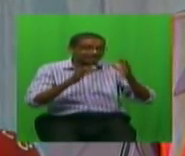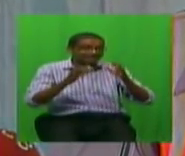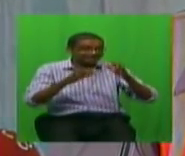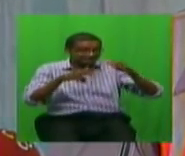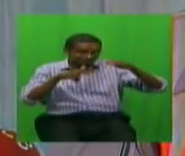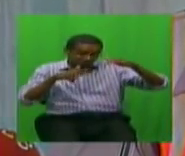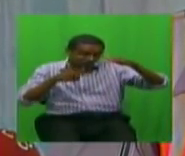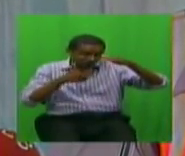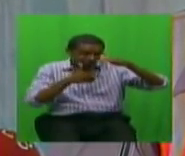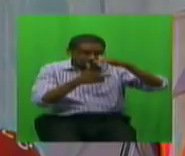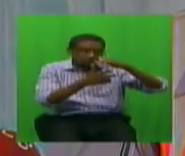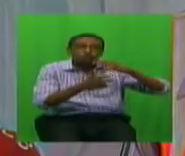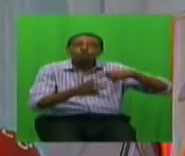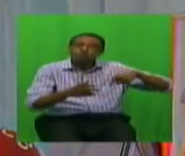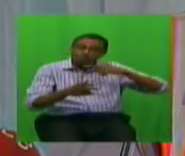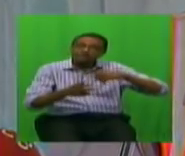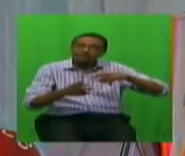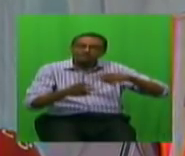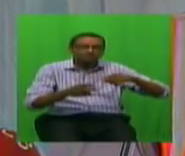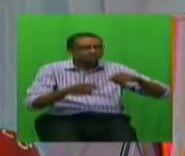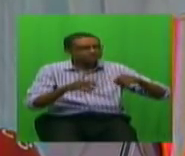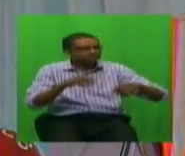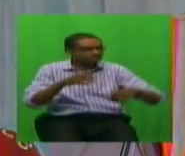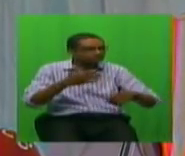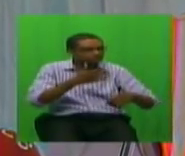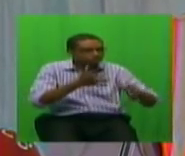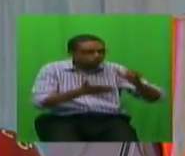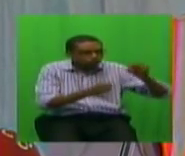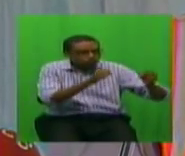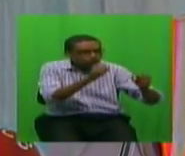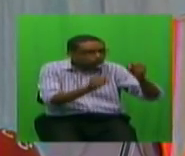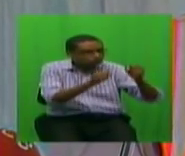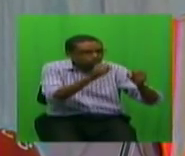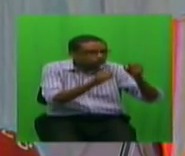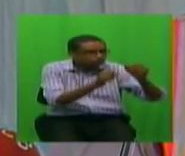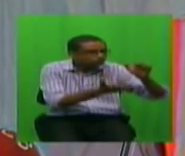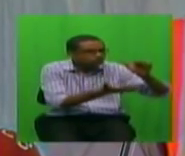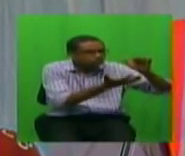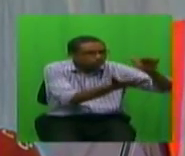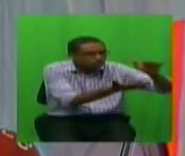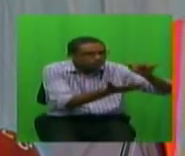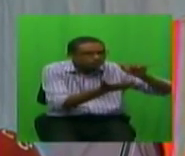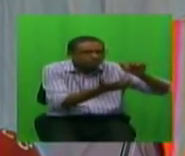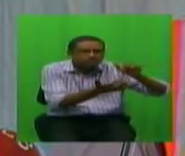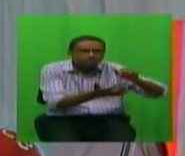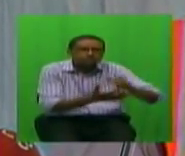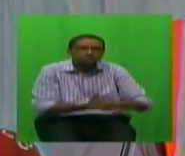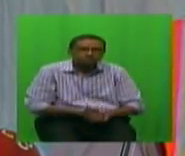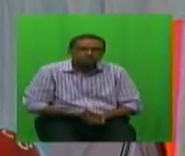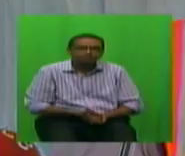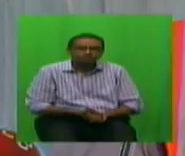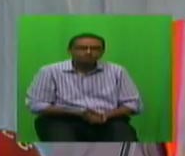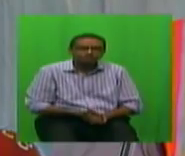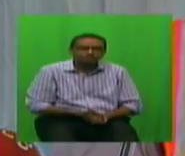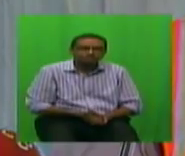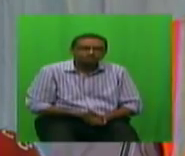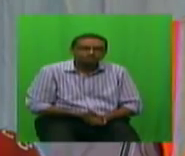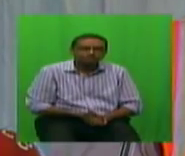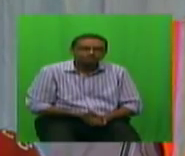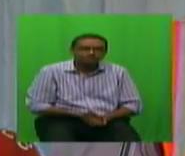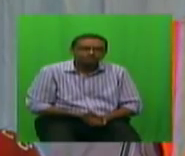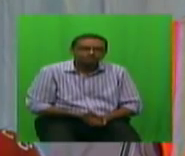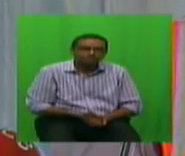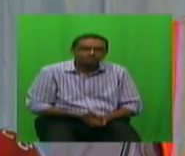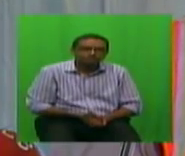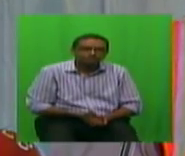taking in things to these people. Most of our pump houses and so are in areas that you really couldn't access before, or the average